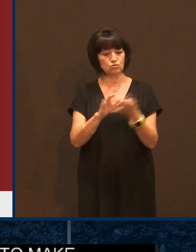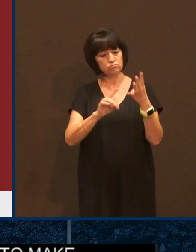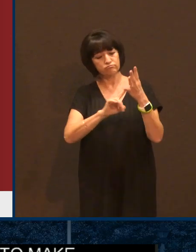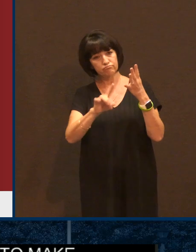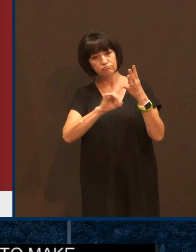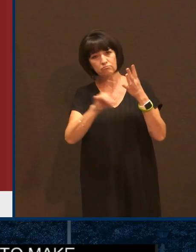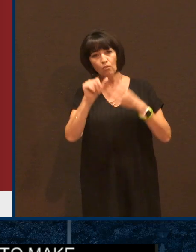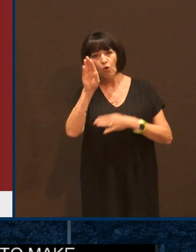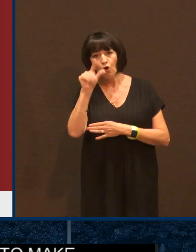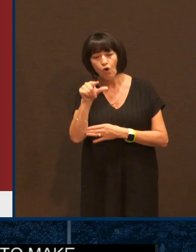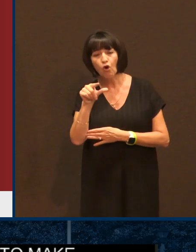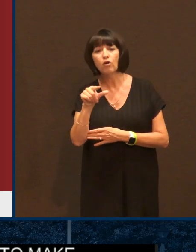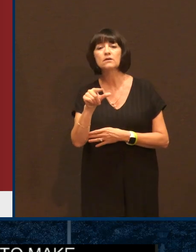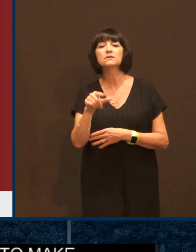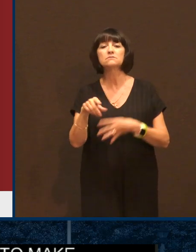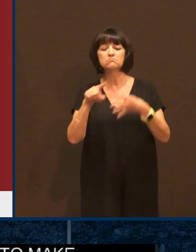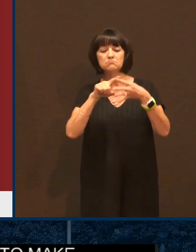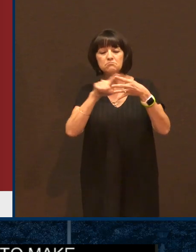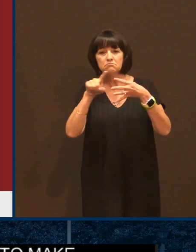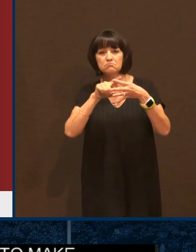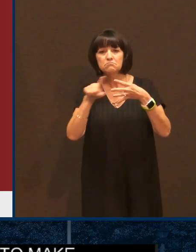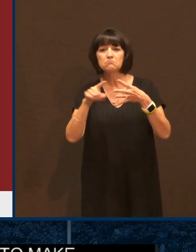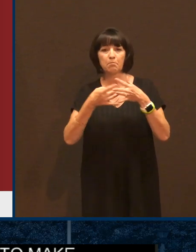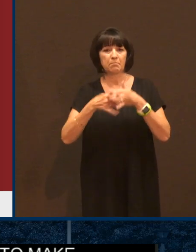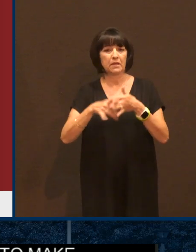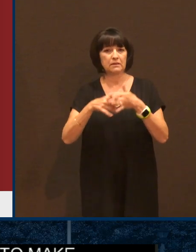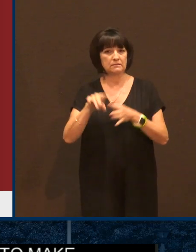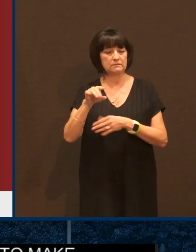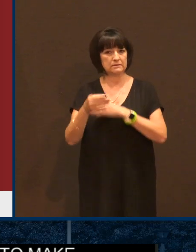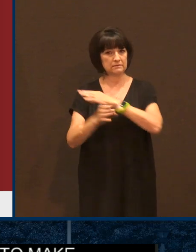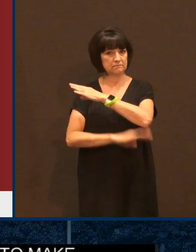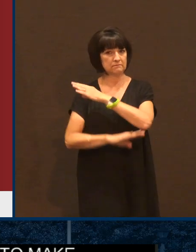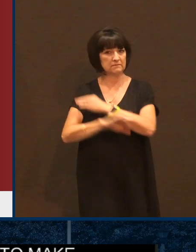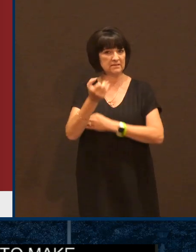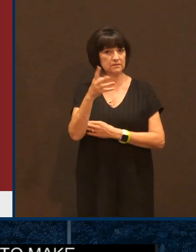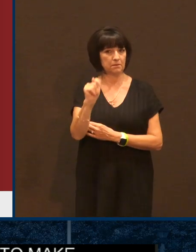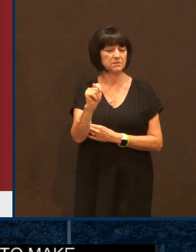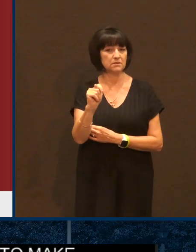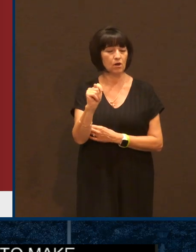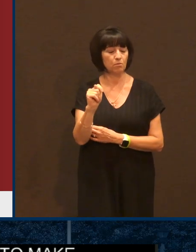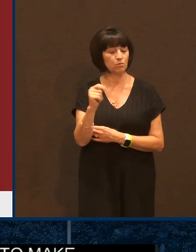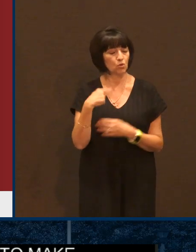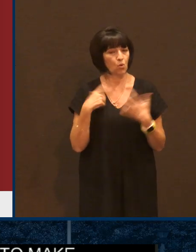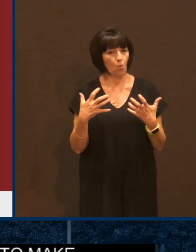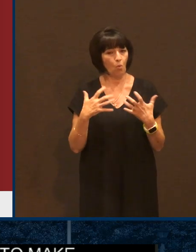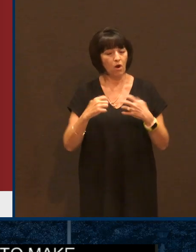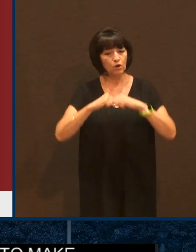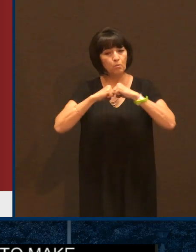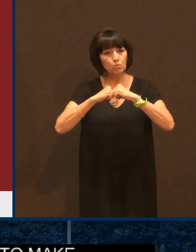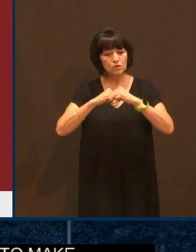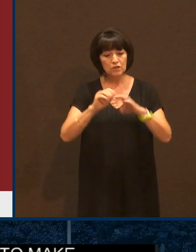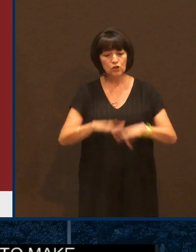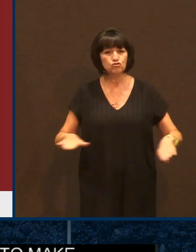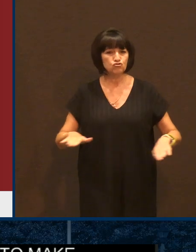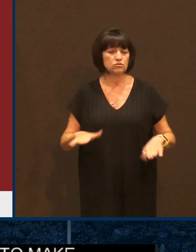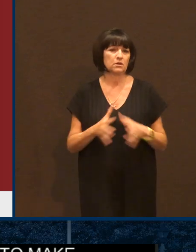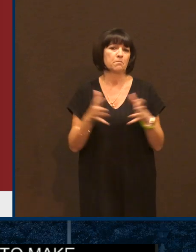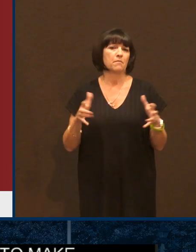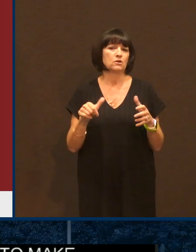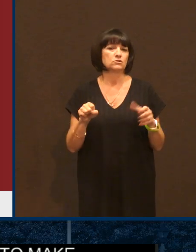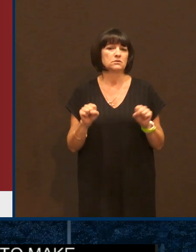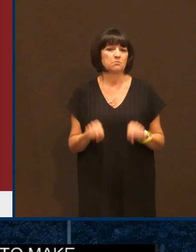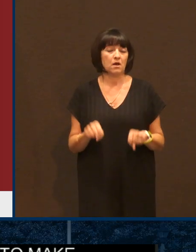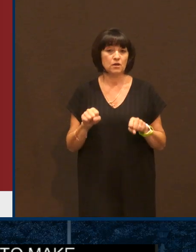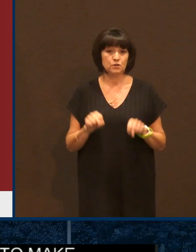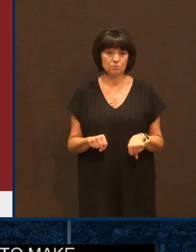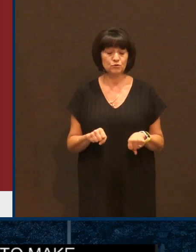a way that we can instruct our children in person as much as possible. Dr. Bunting's here to talk about that. So good